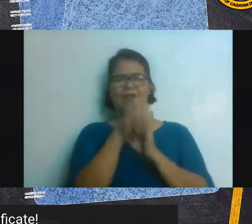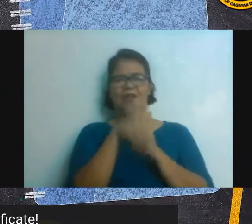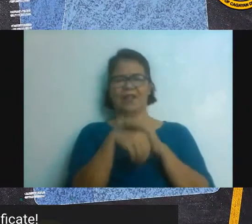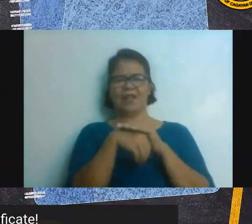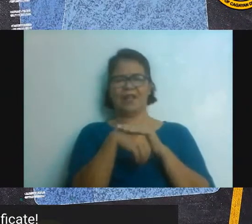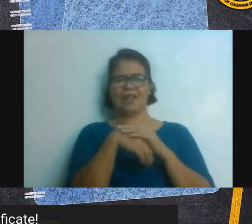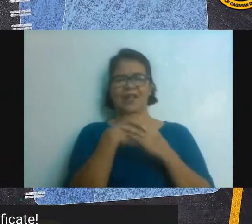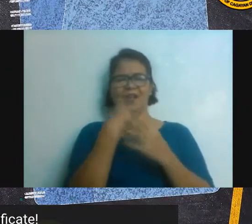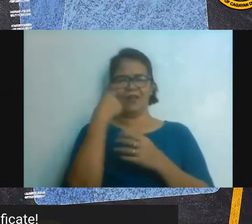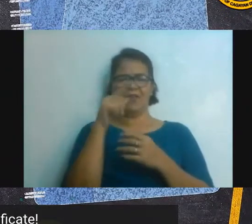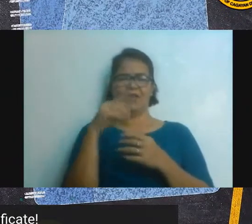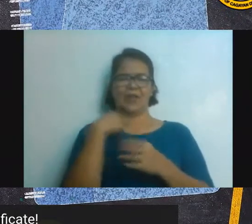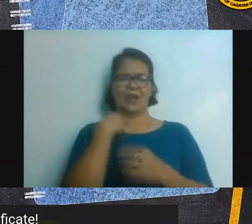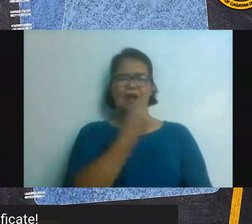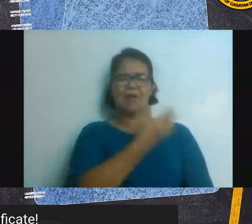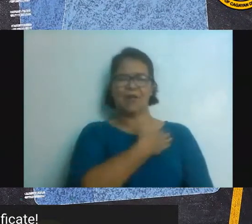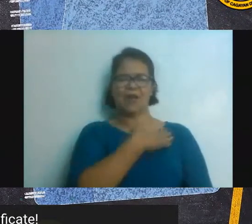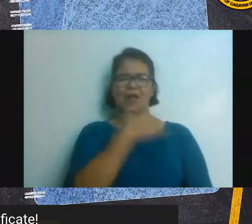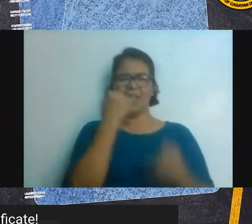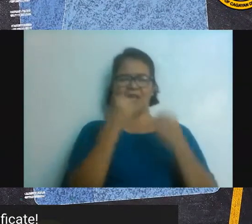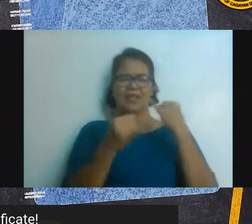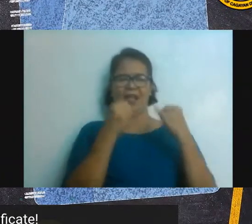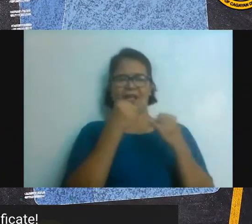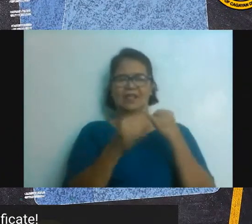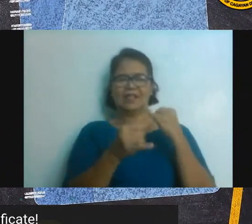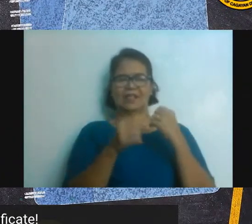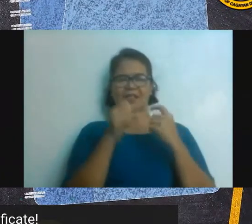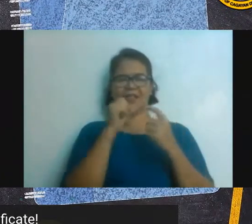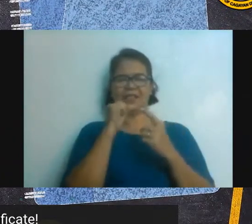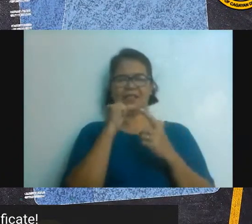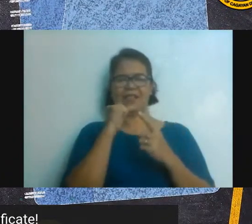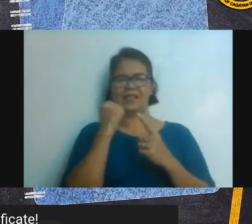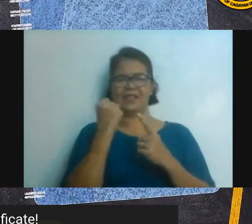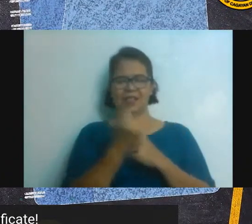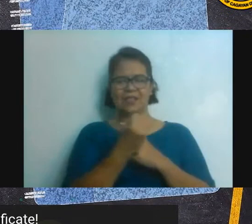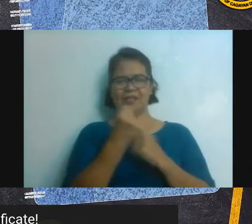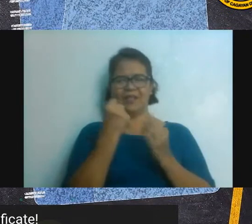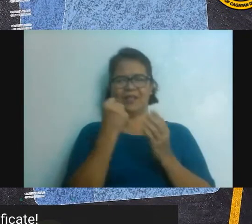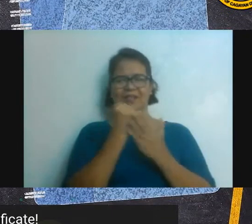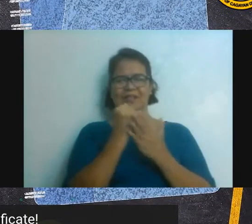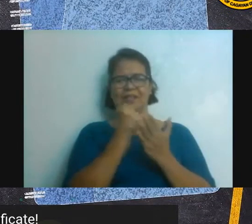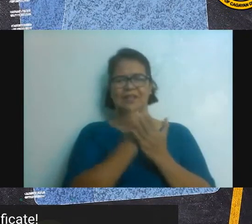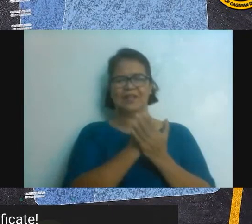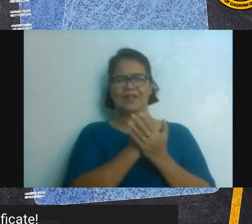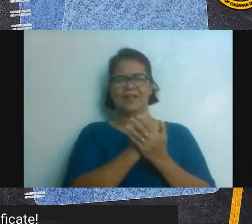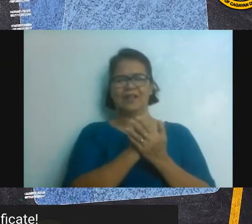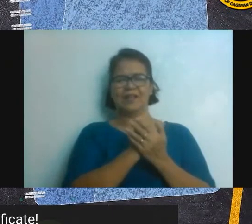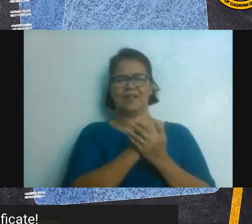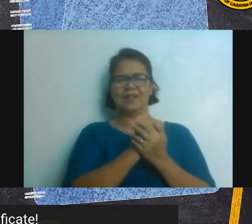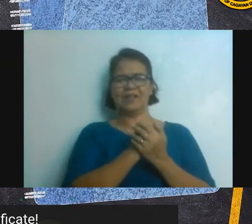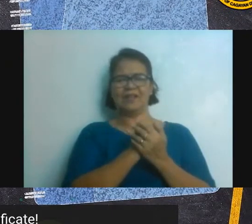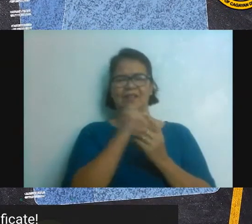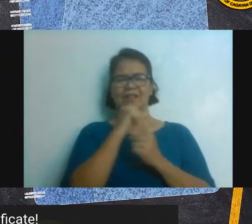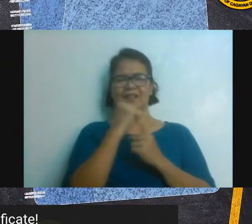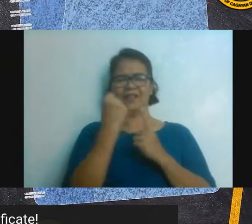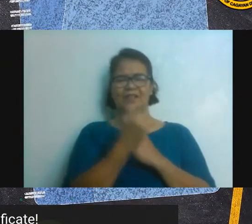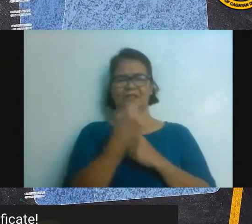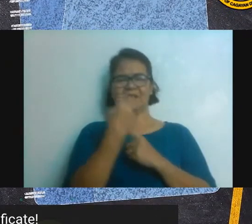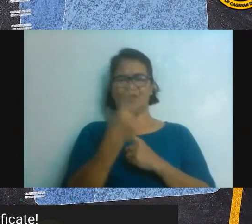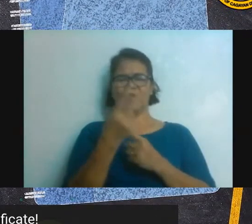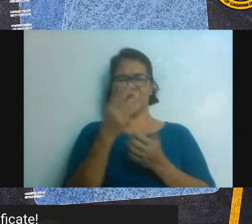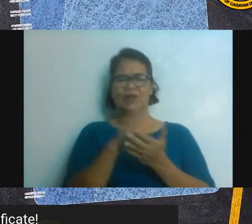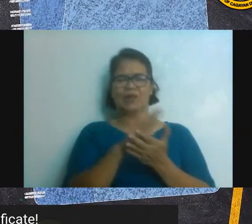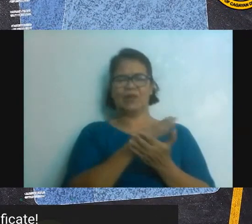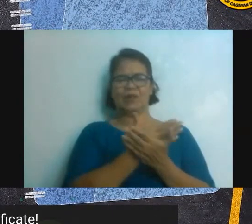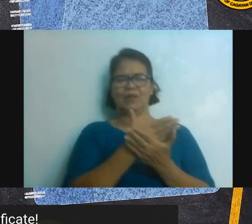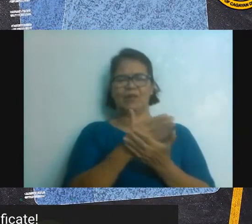our last session of season 2, we would like to share this insight with